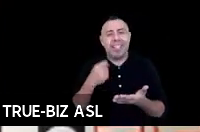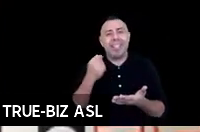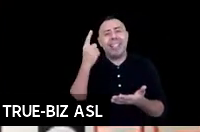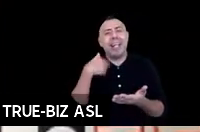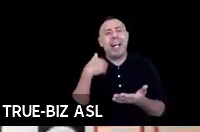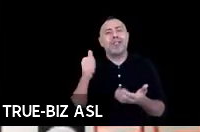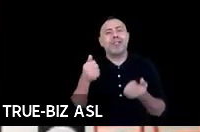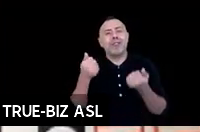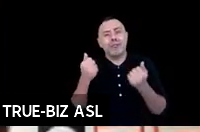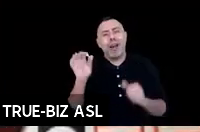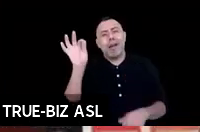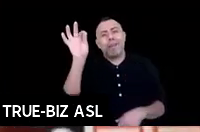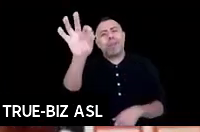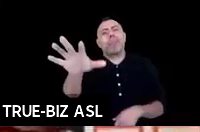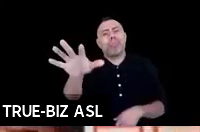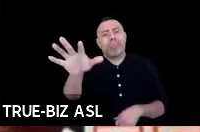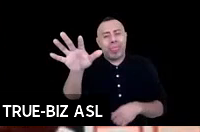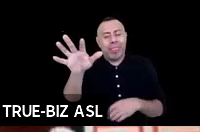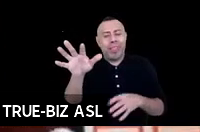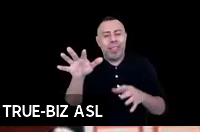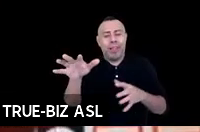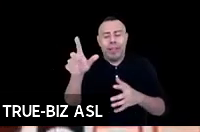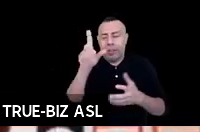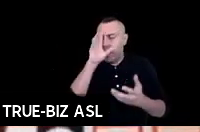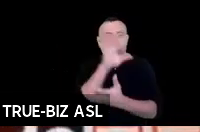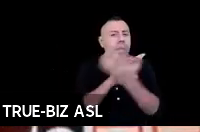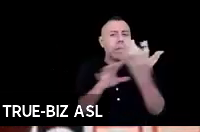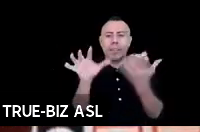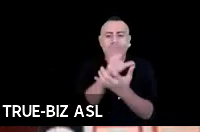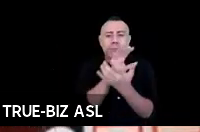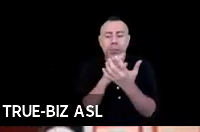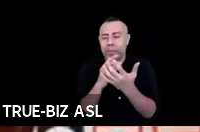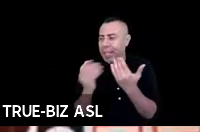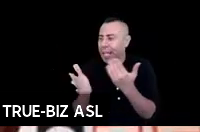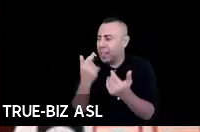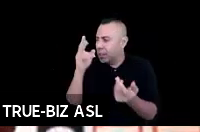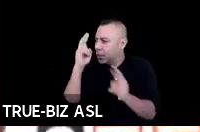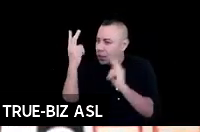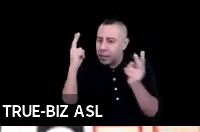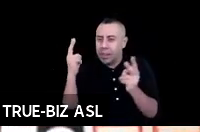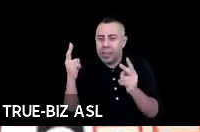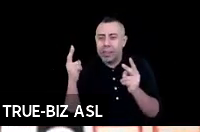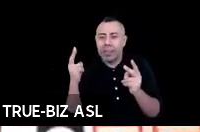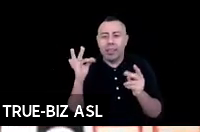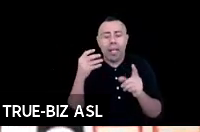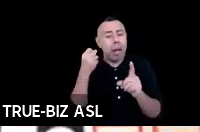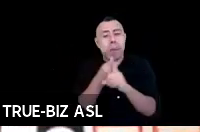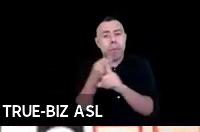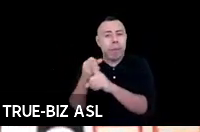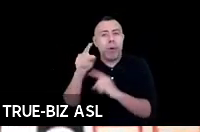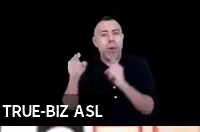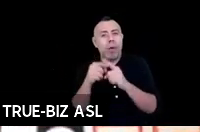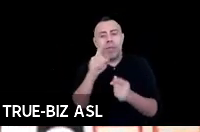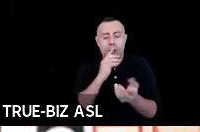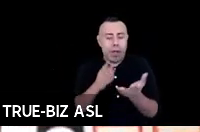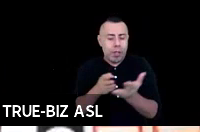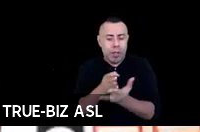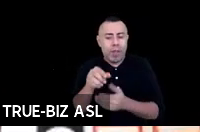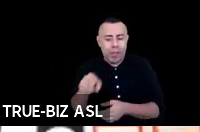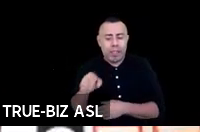of just can cascade when you're in this landscape of not navigating these sensory things. Having directed the play,